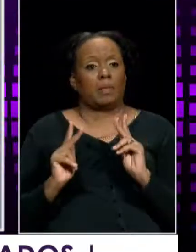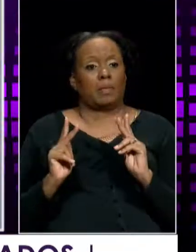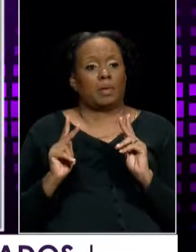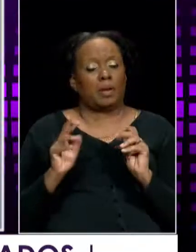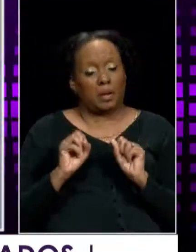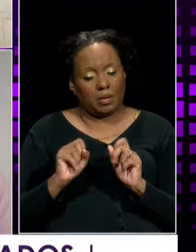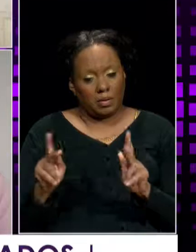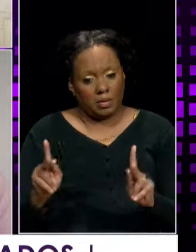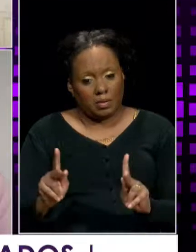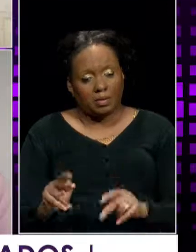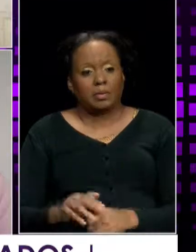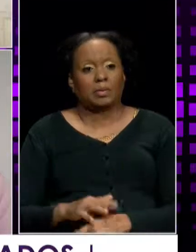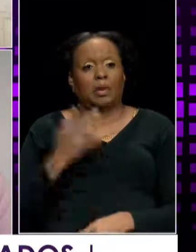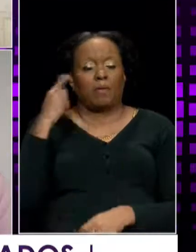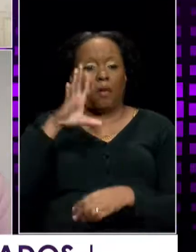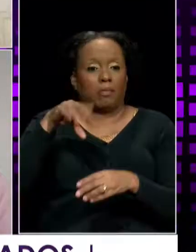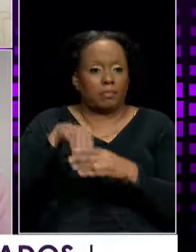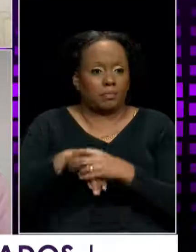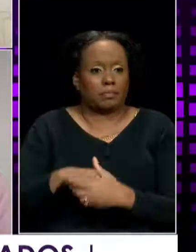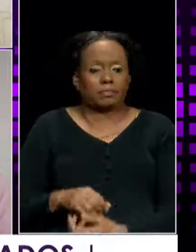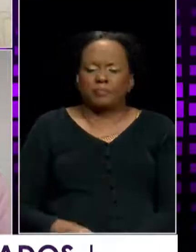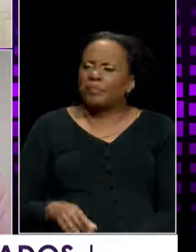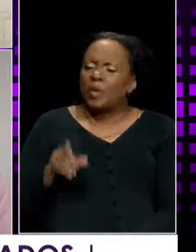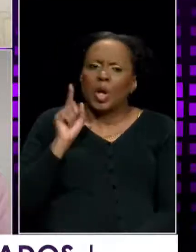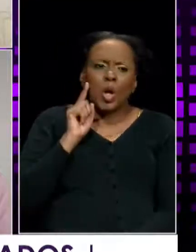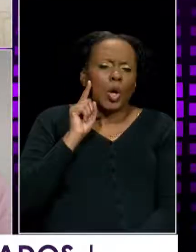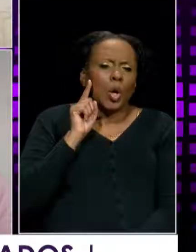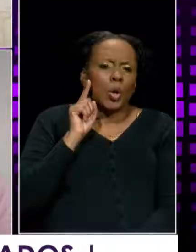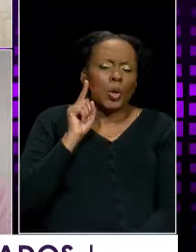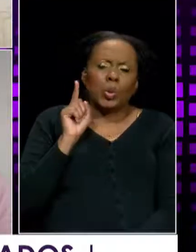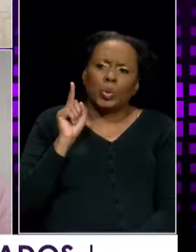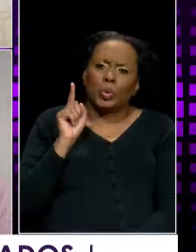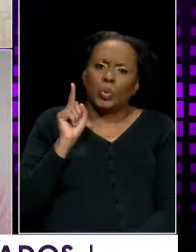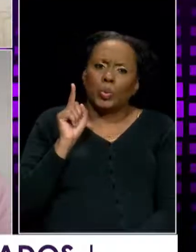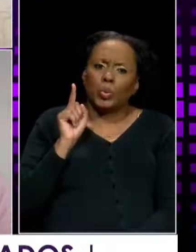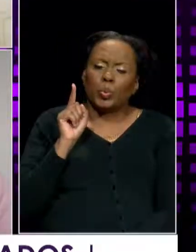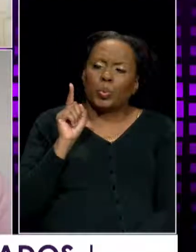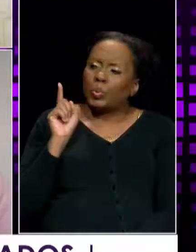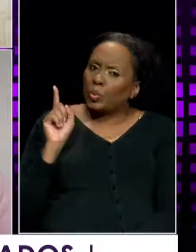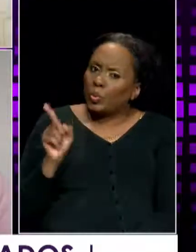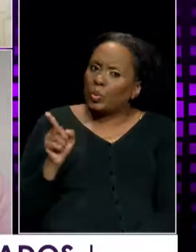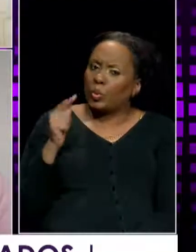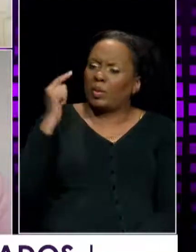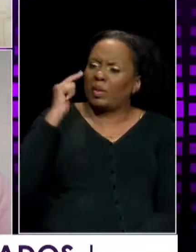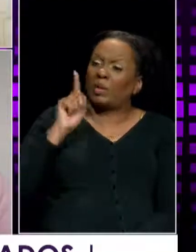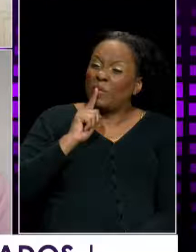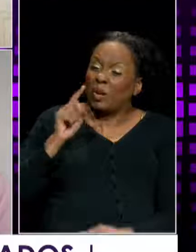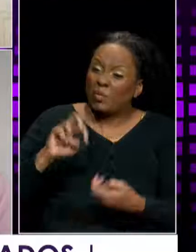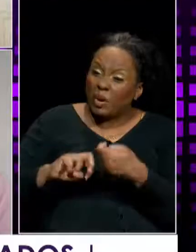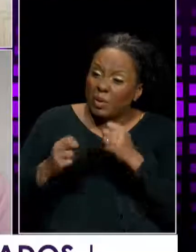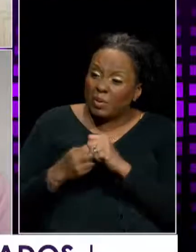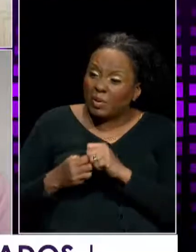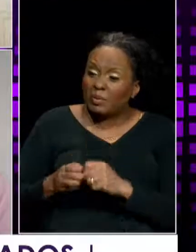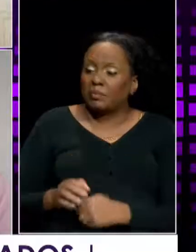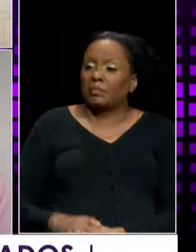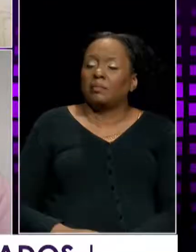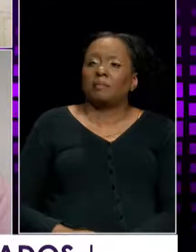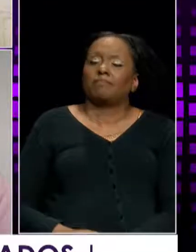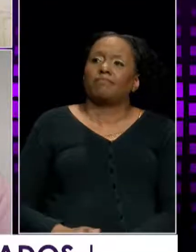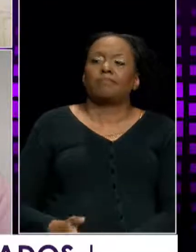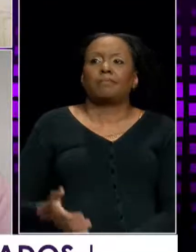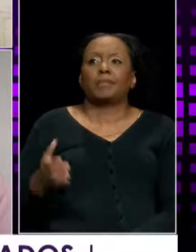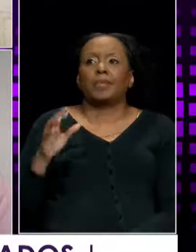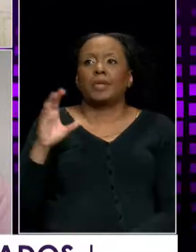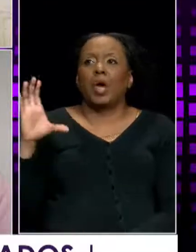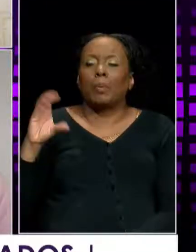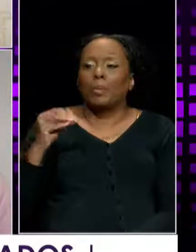organization. So do you think that's the issue then? People don't value young people and value their work. They want you to have 7 years of experience,